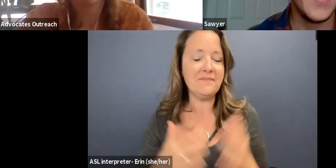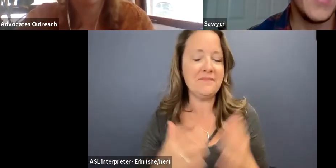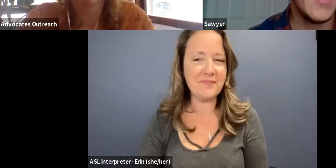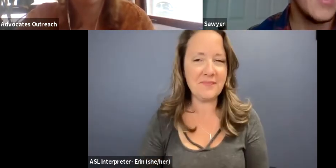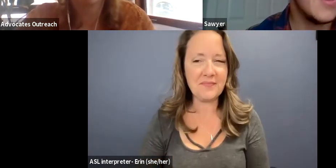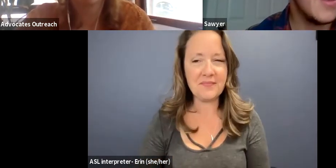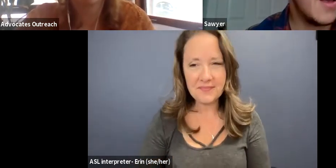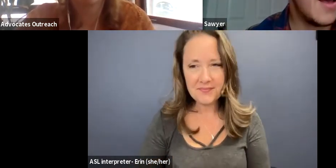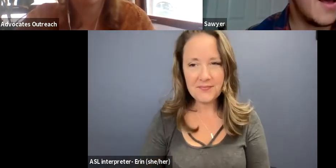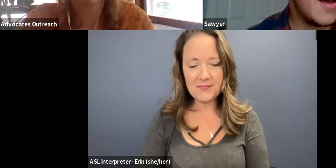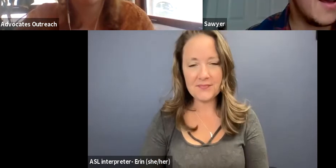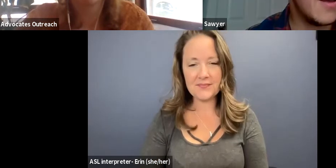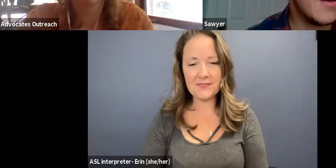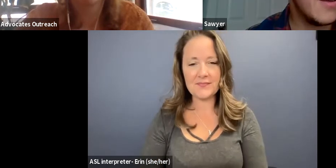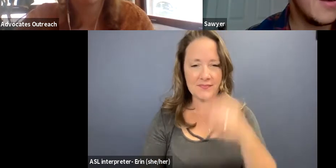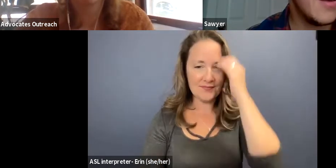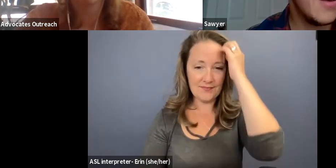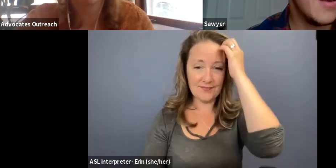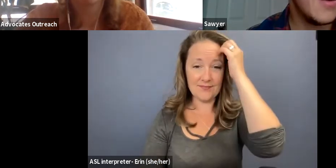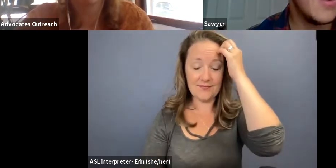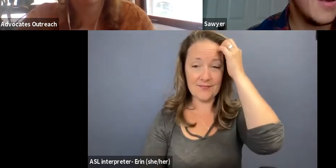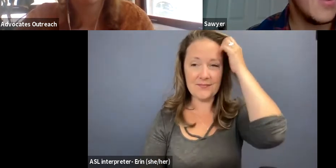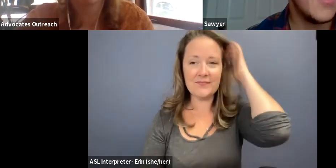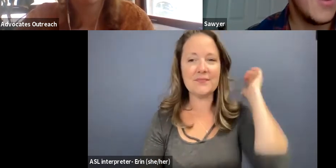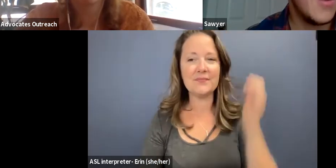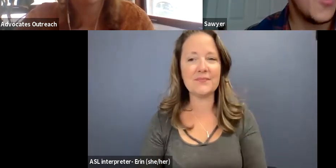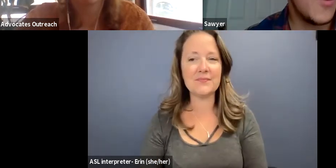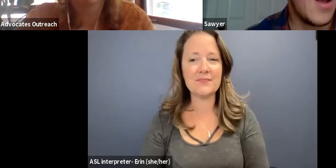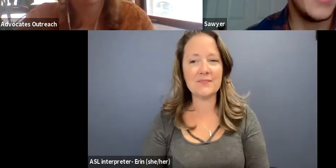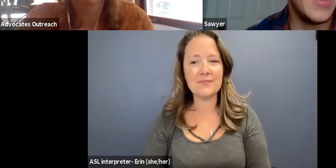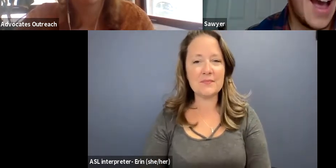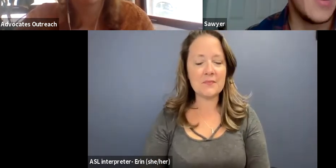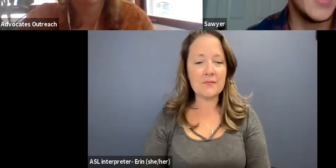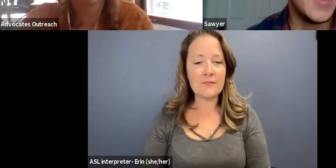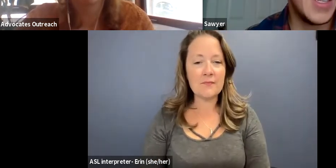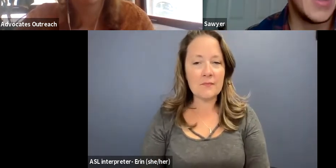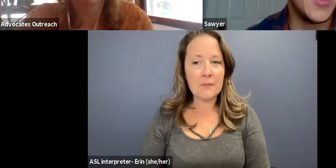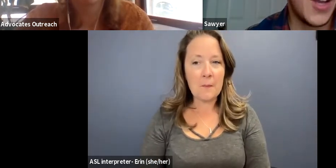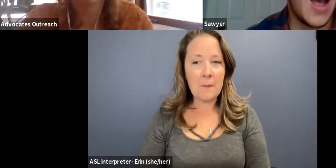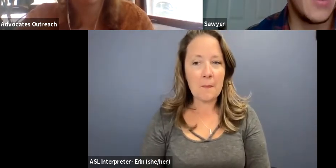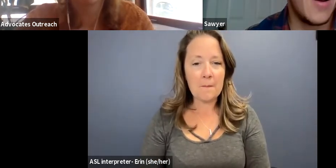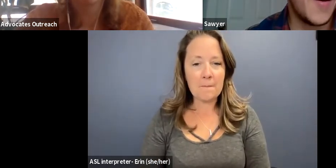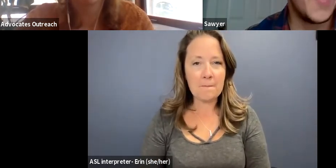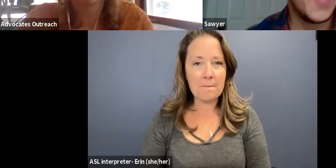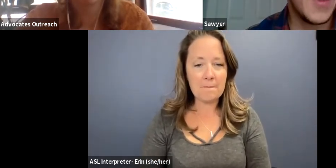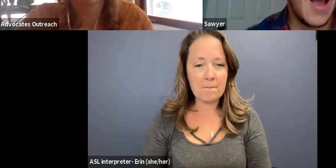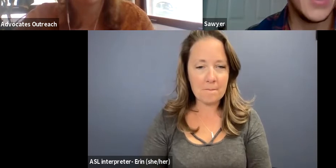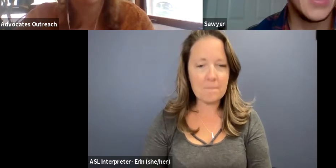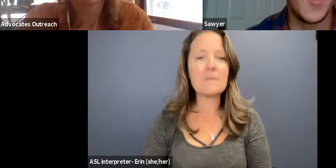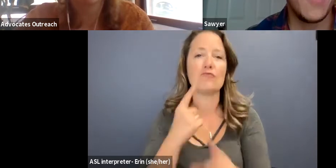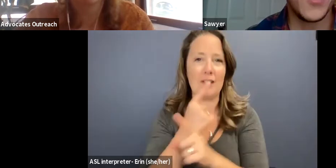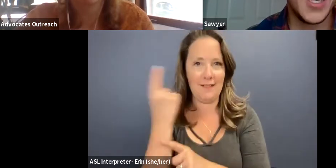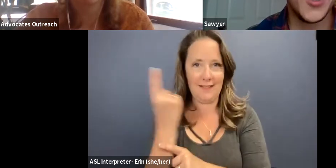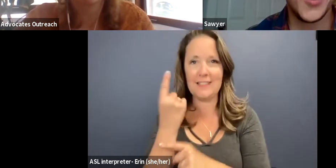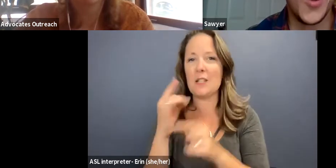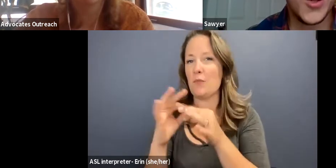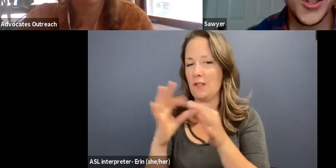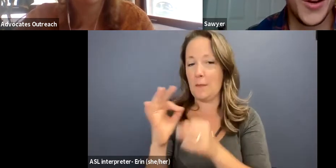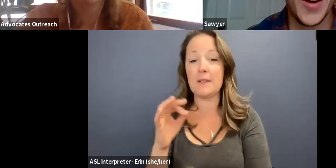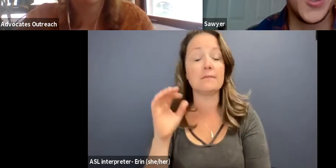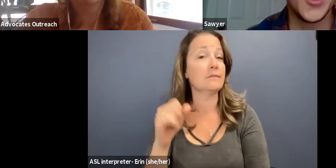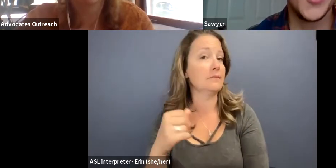to understand and to know the real words. And, you know, you can give them like some of the spiel that I just said about how it helps with body